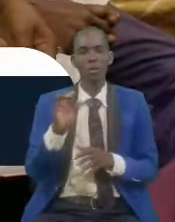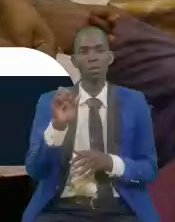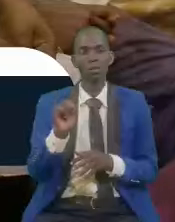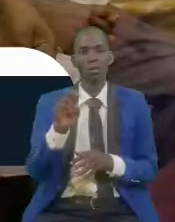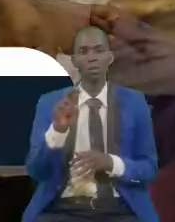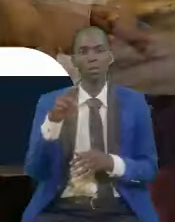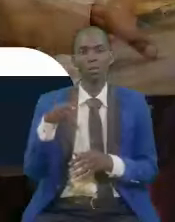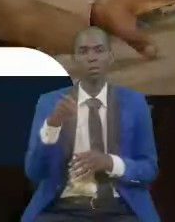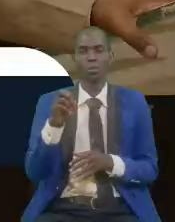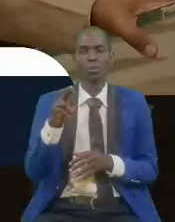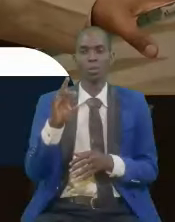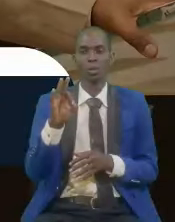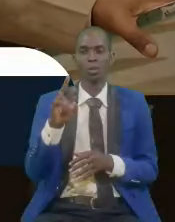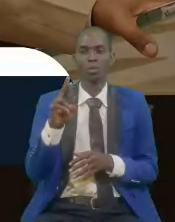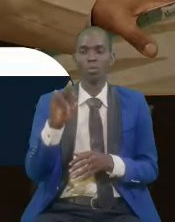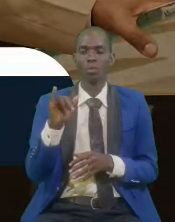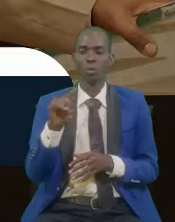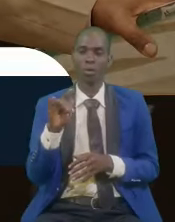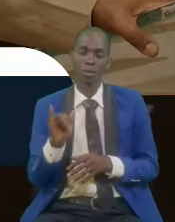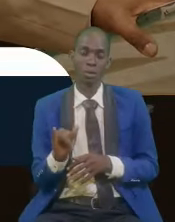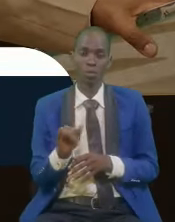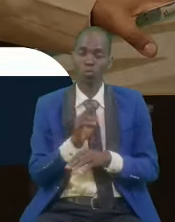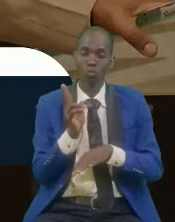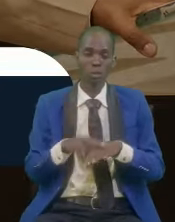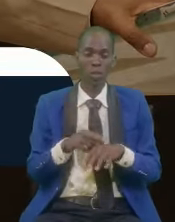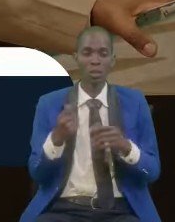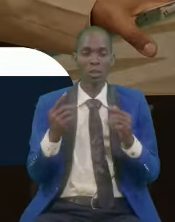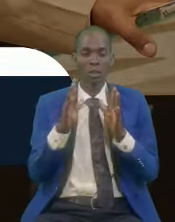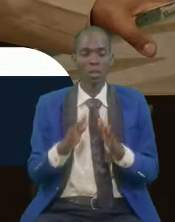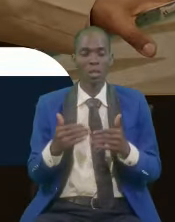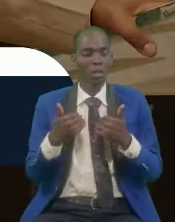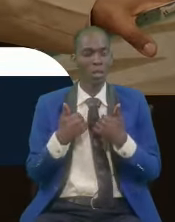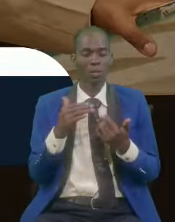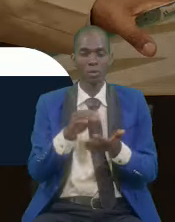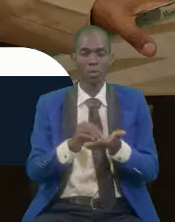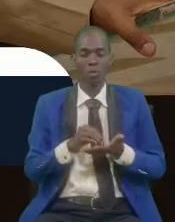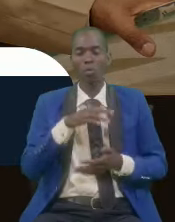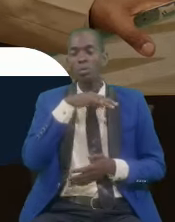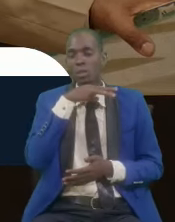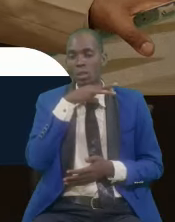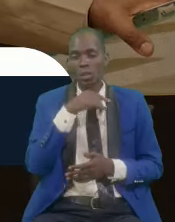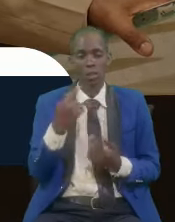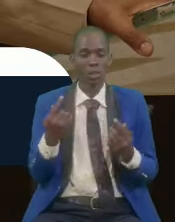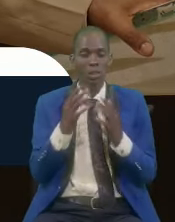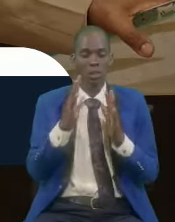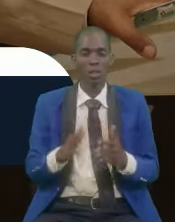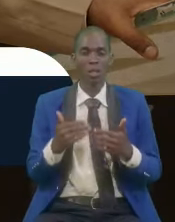sinners have their filthiness and they have